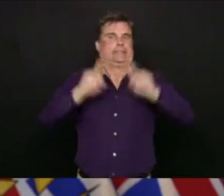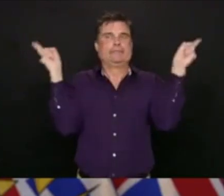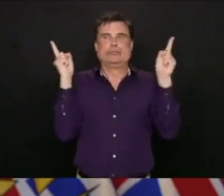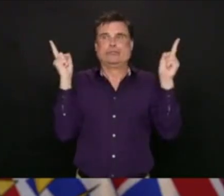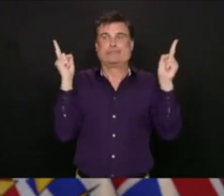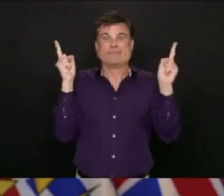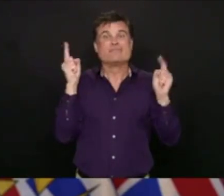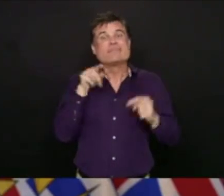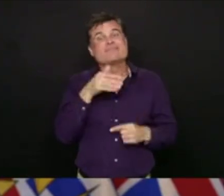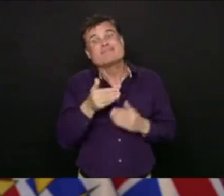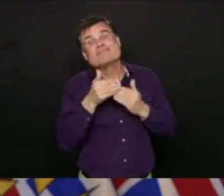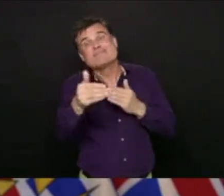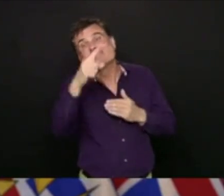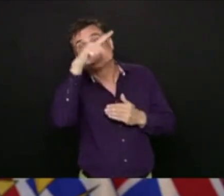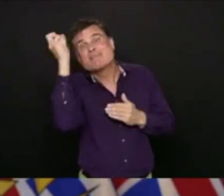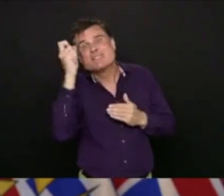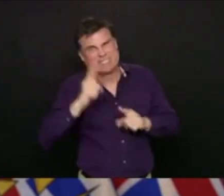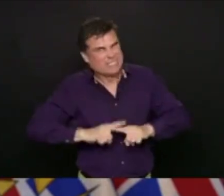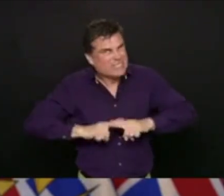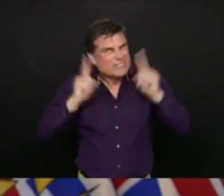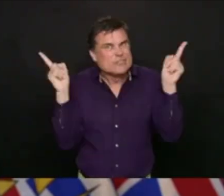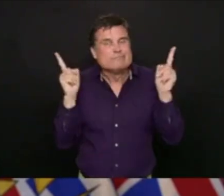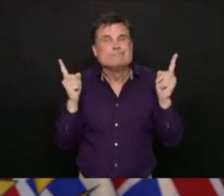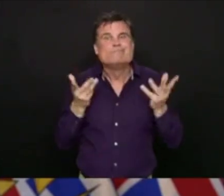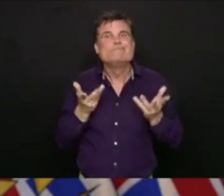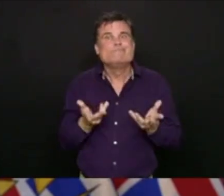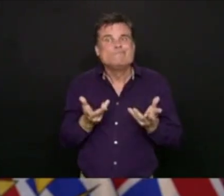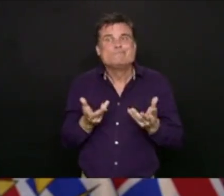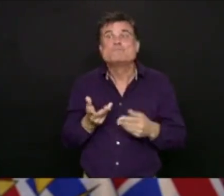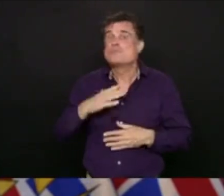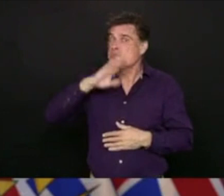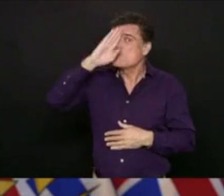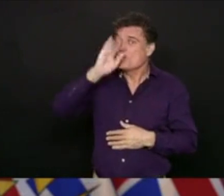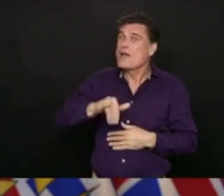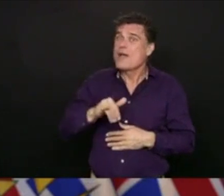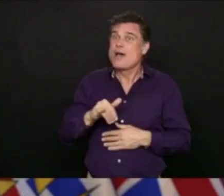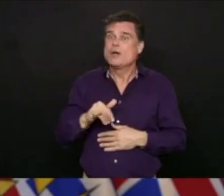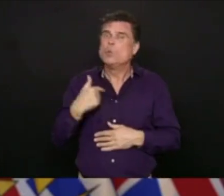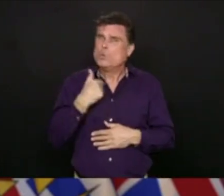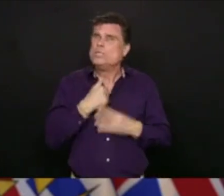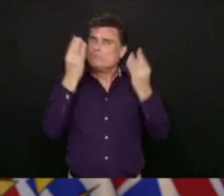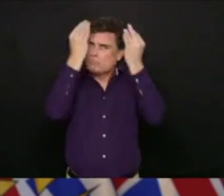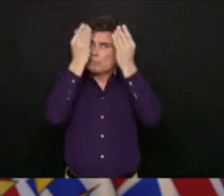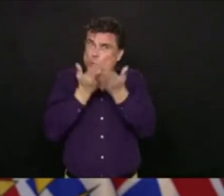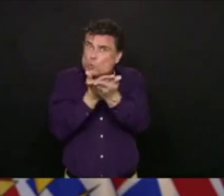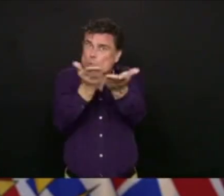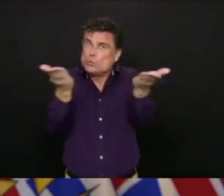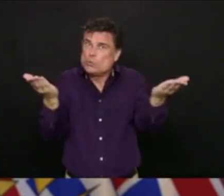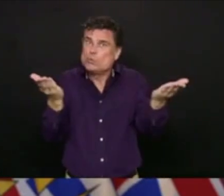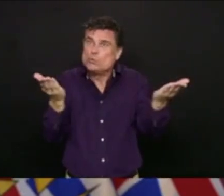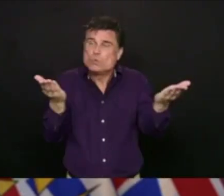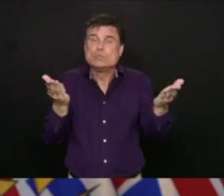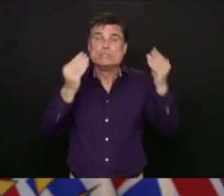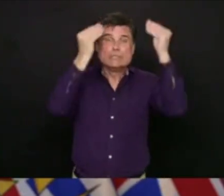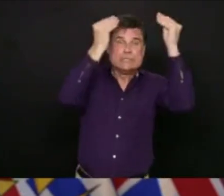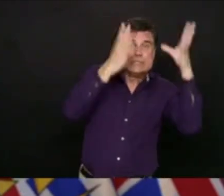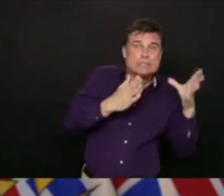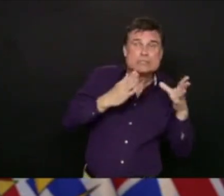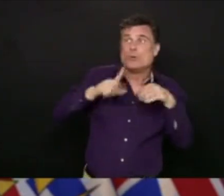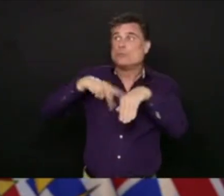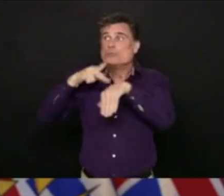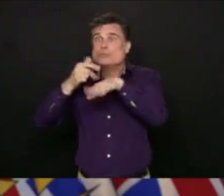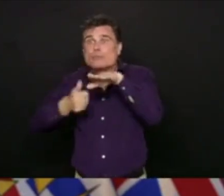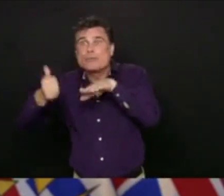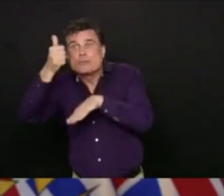about that, and teachers, administrators, and parents are still working to make this an incredibly memorable experience for all of